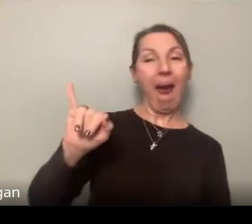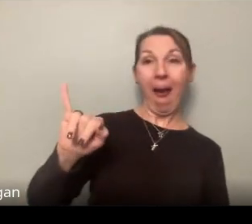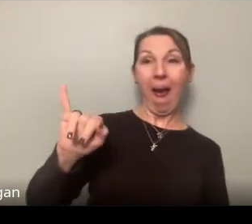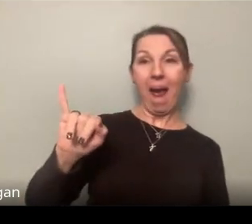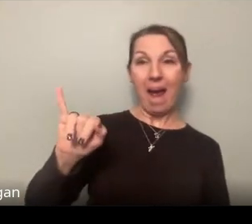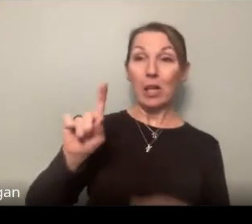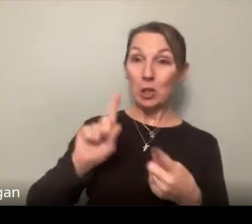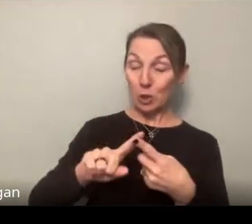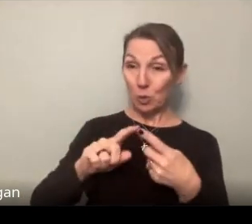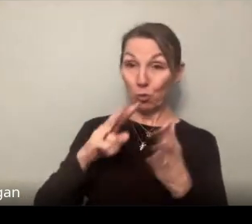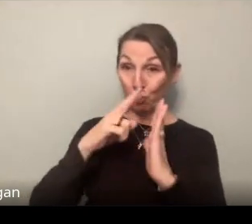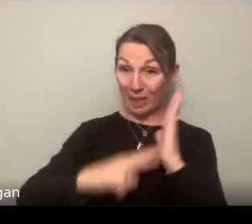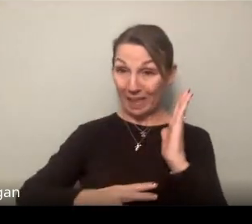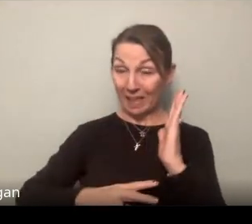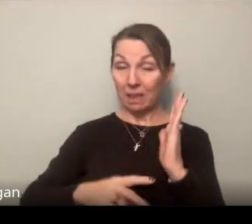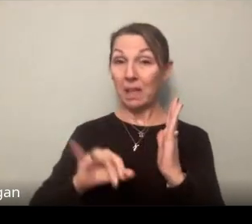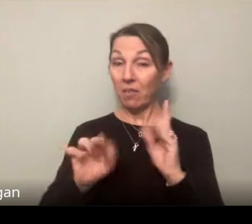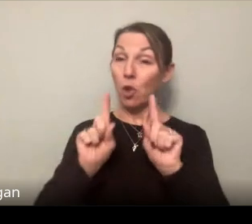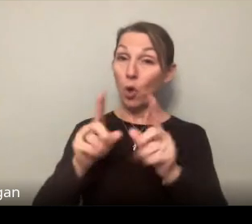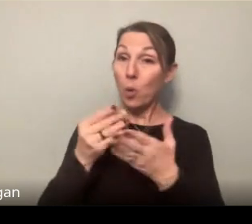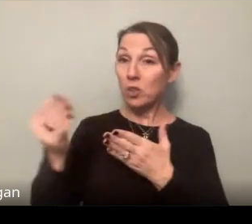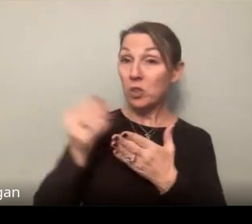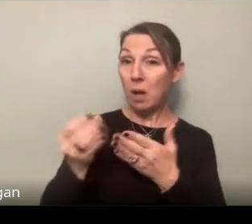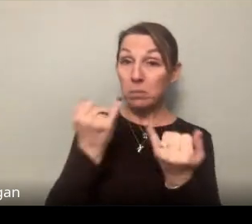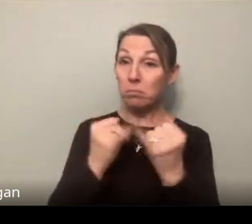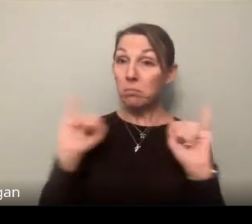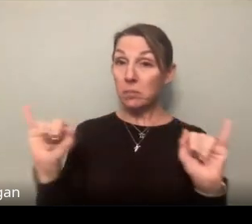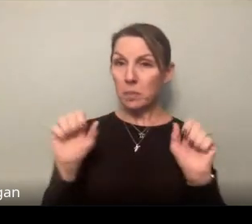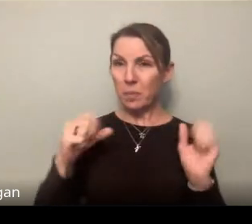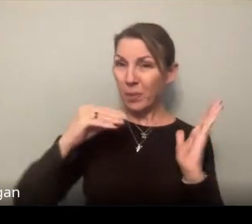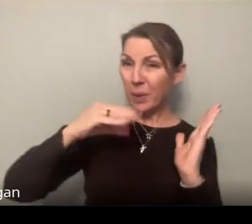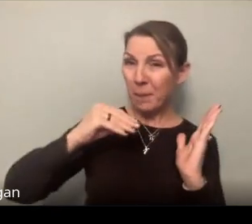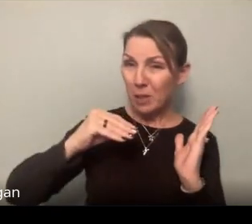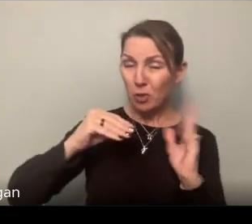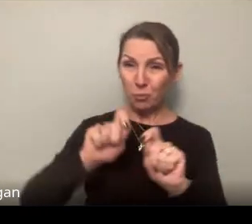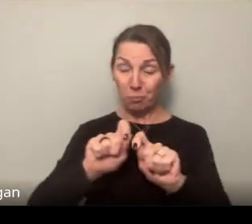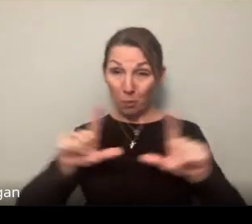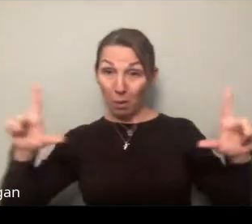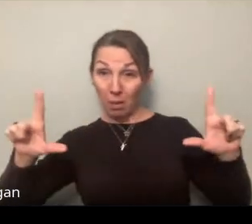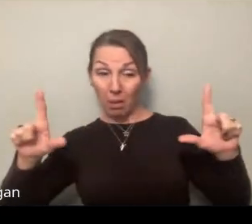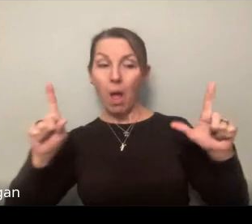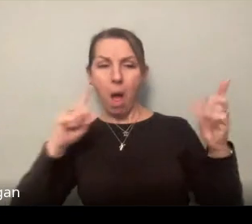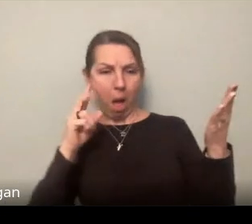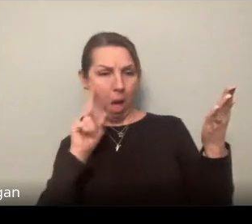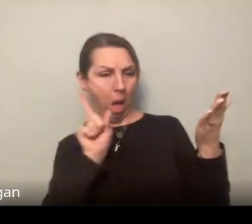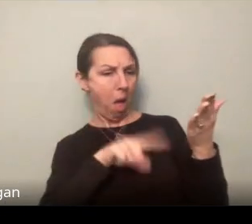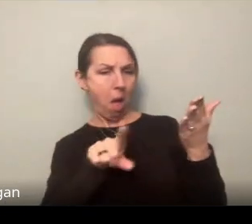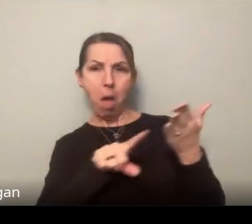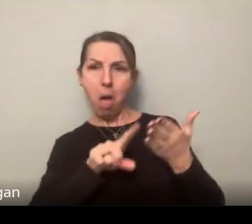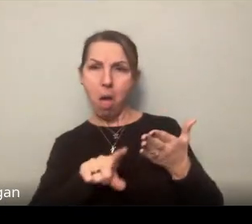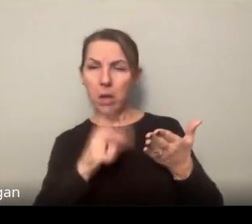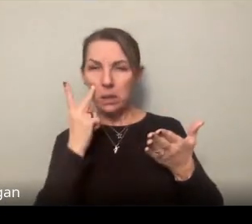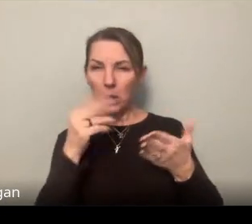Prior to that, if you were to go shop in Trader Joe's on your own, would you have to take a picture of it, enlarge the picture, and then check to see the ingredients?